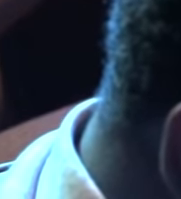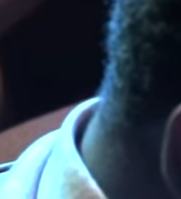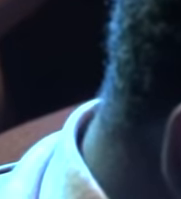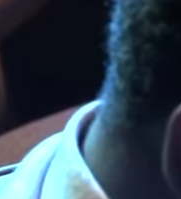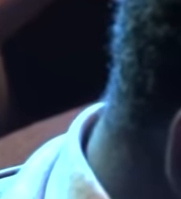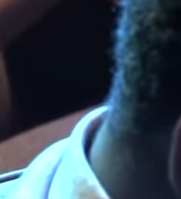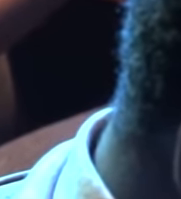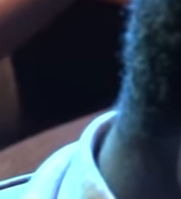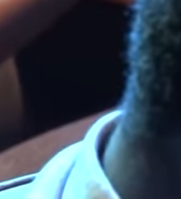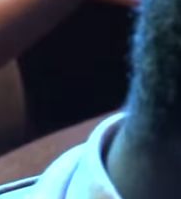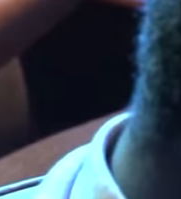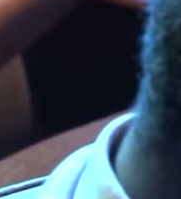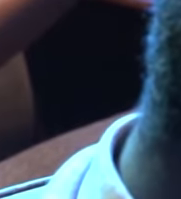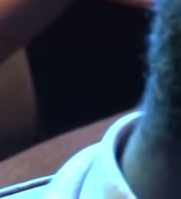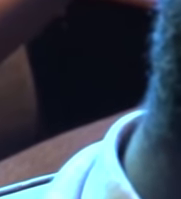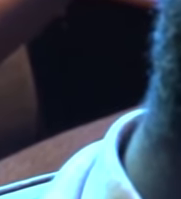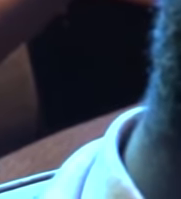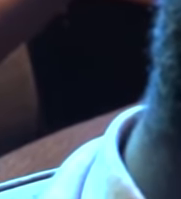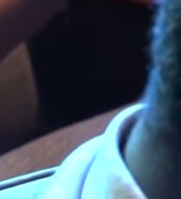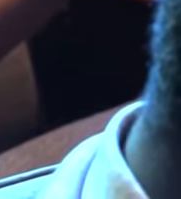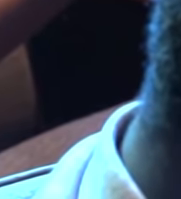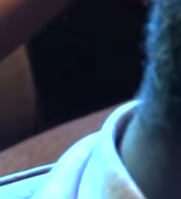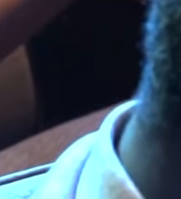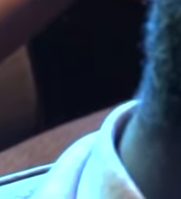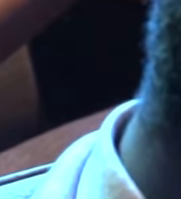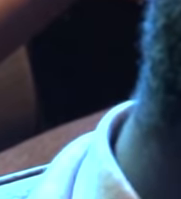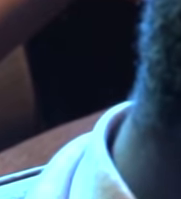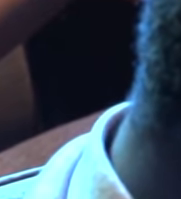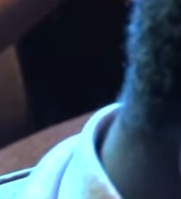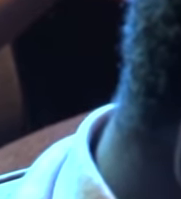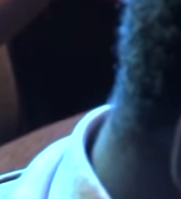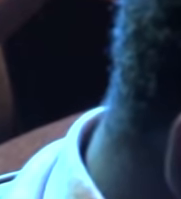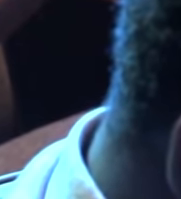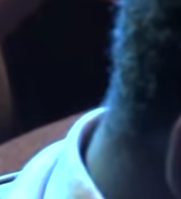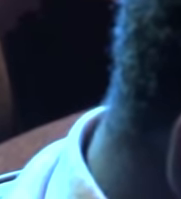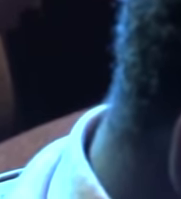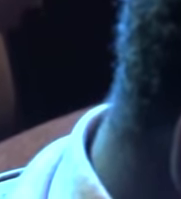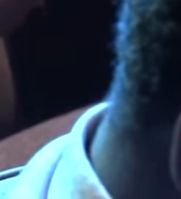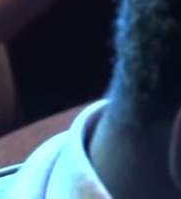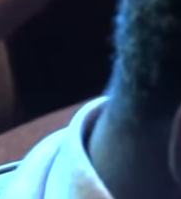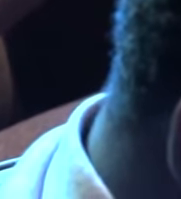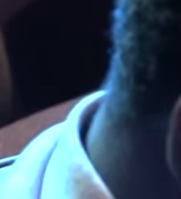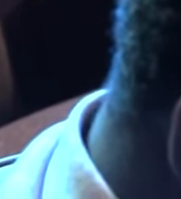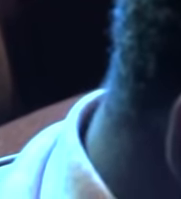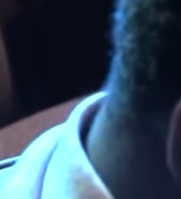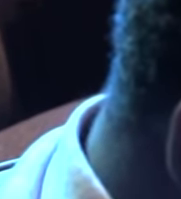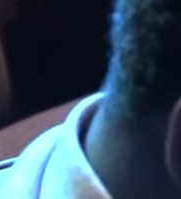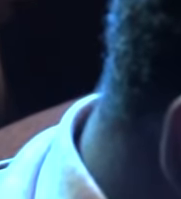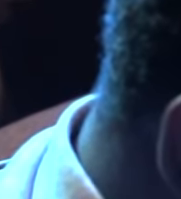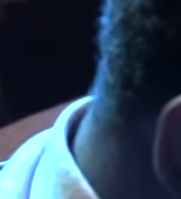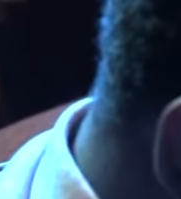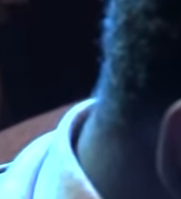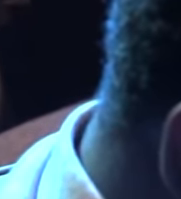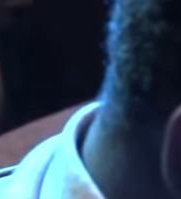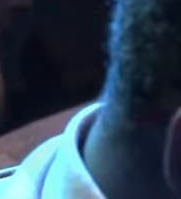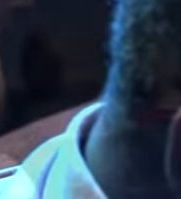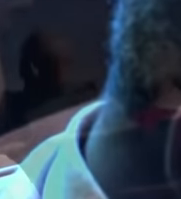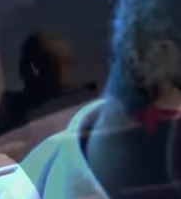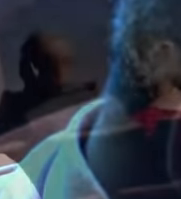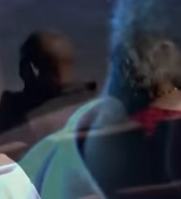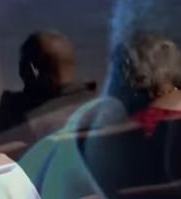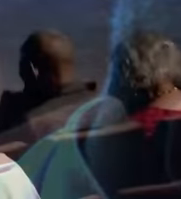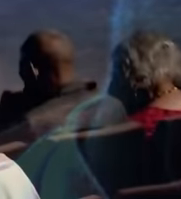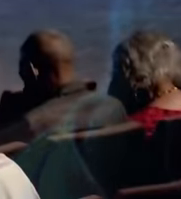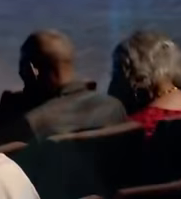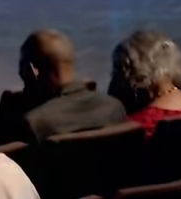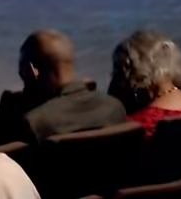unvaccinated to get the vaccine to help us. Lord, we pray right now. Lord, we lift it all to you right now. Lord,